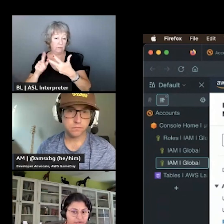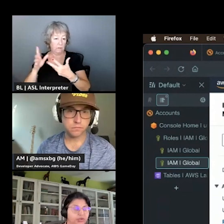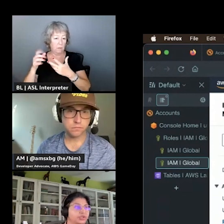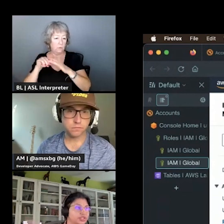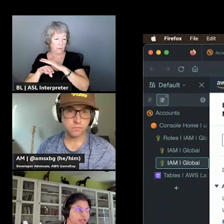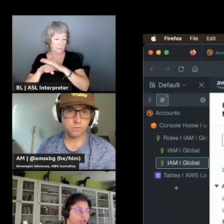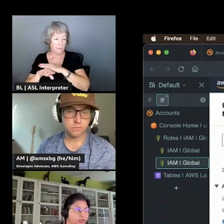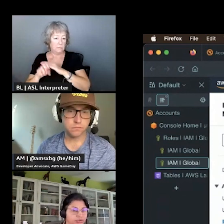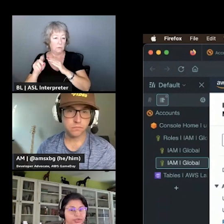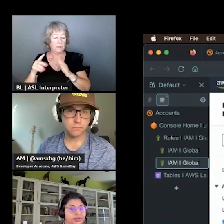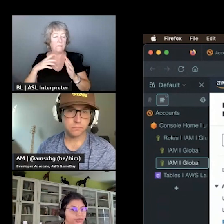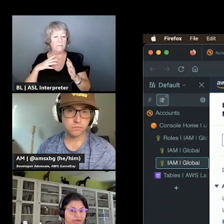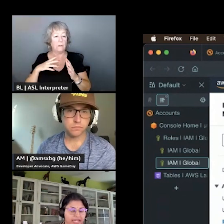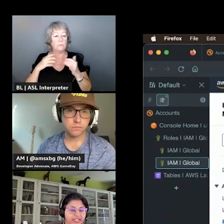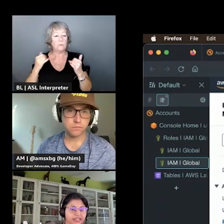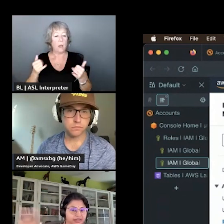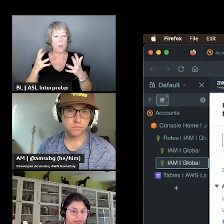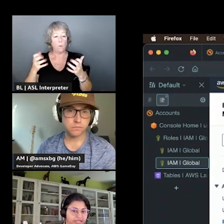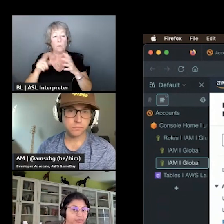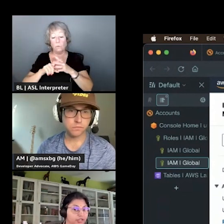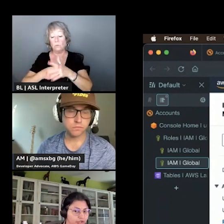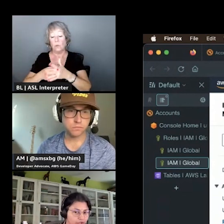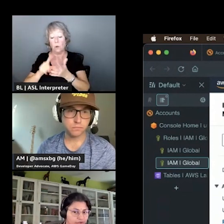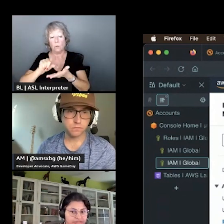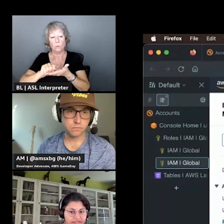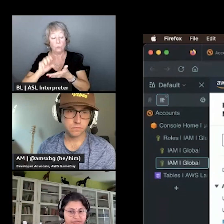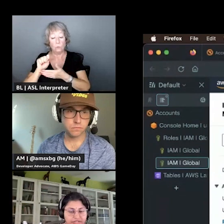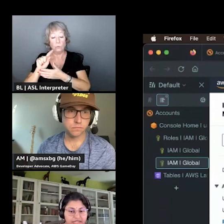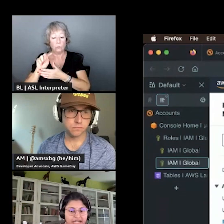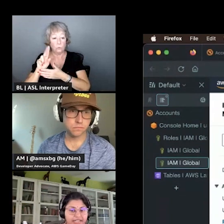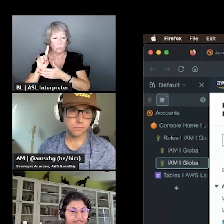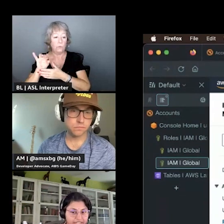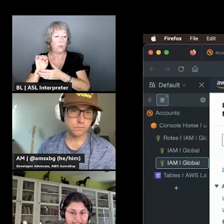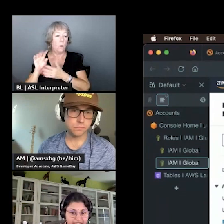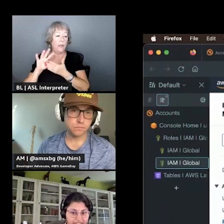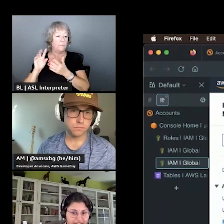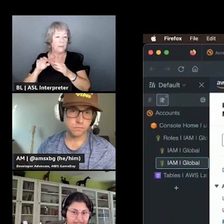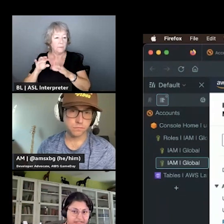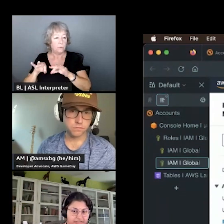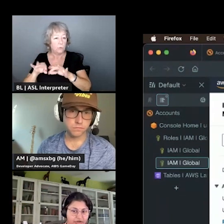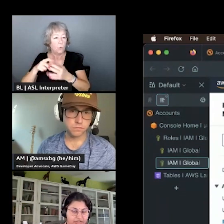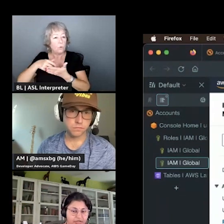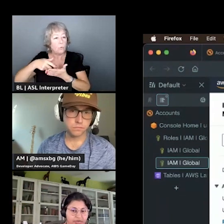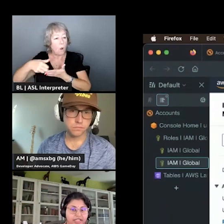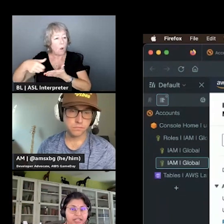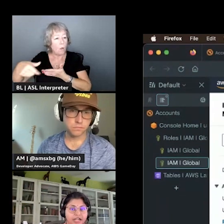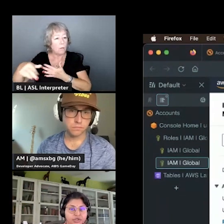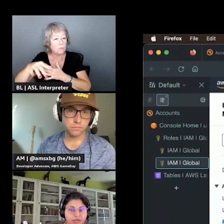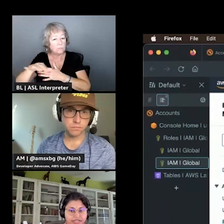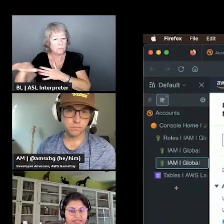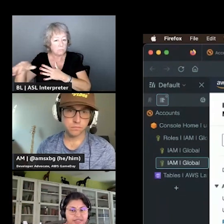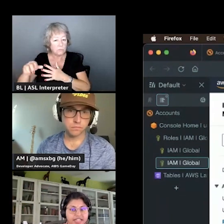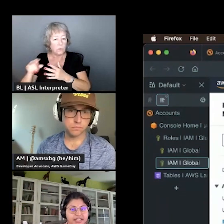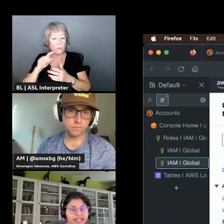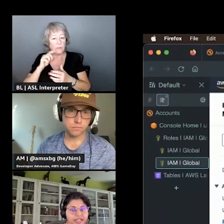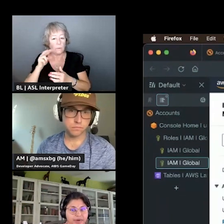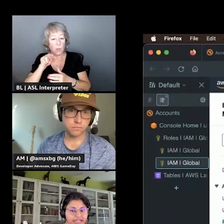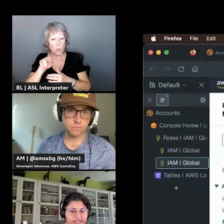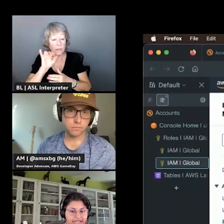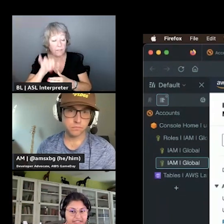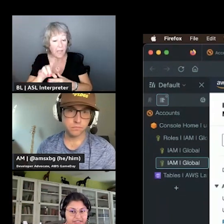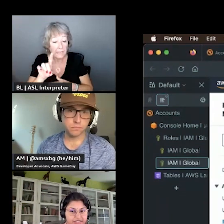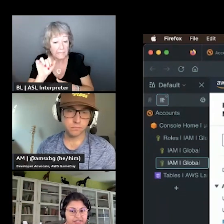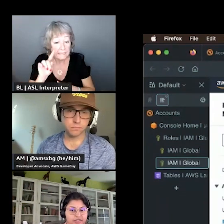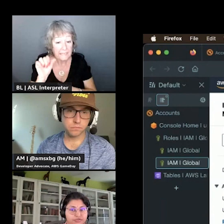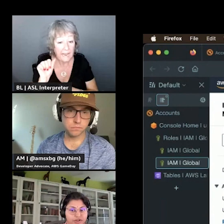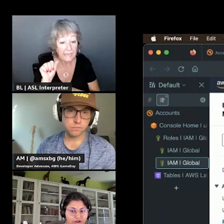am pass role to start Glue Studio and be able to crawl stuff and writing Athena results logs. Okay, so look at this data lake